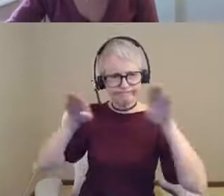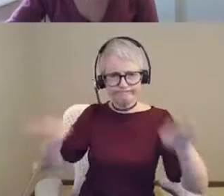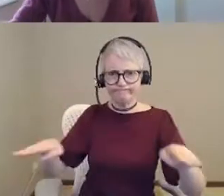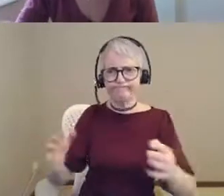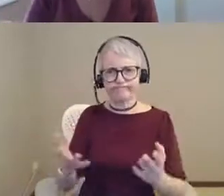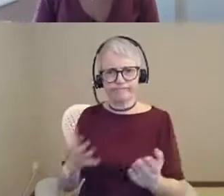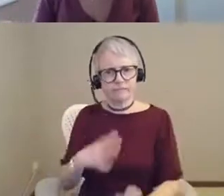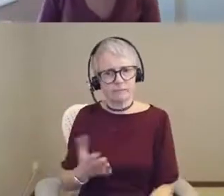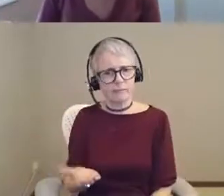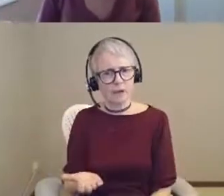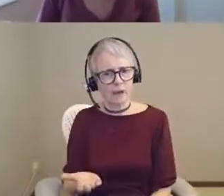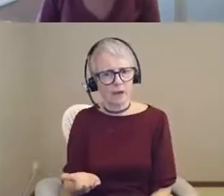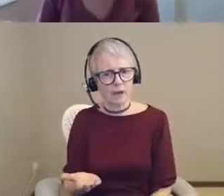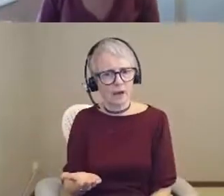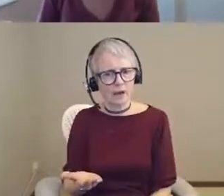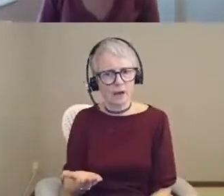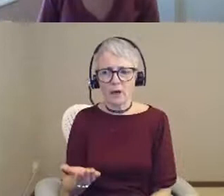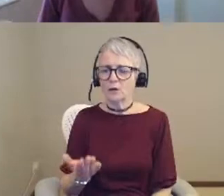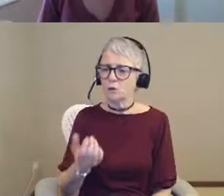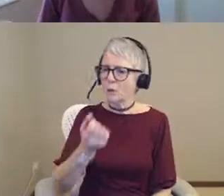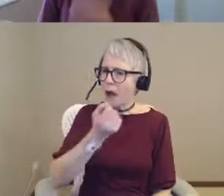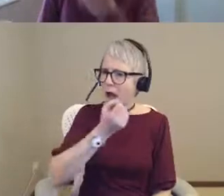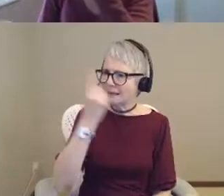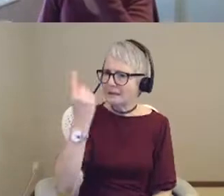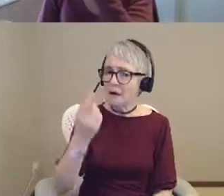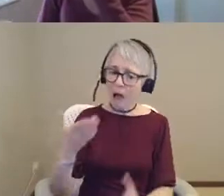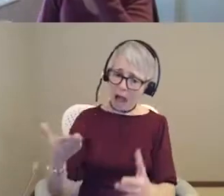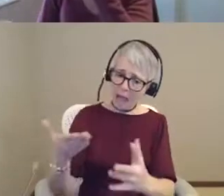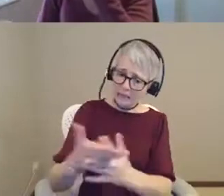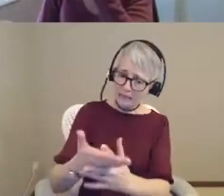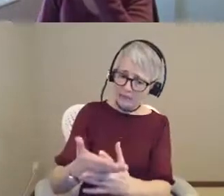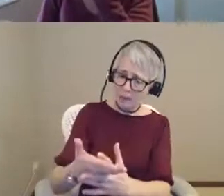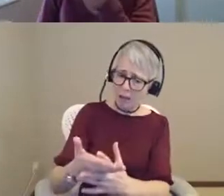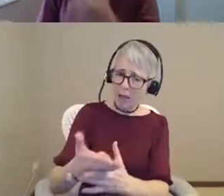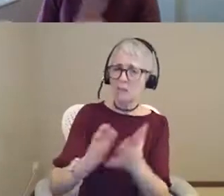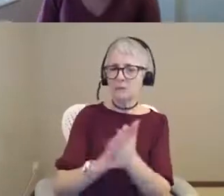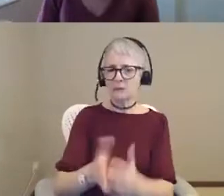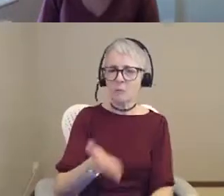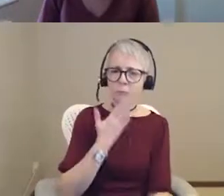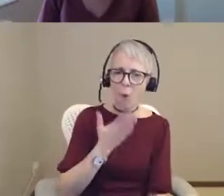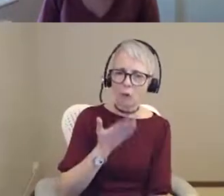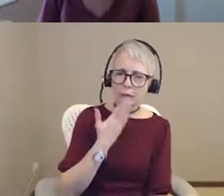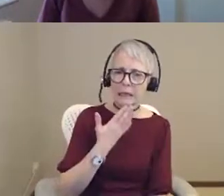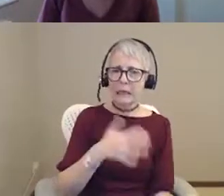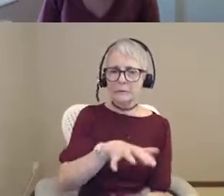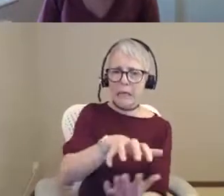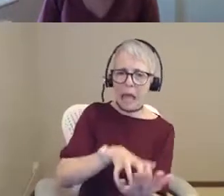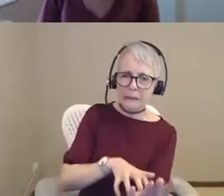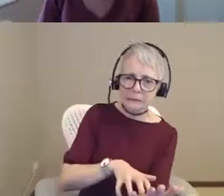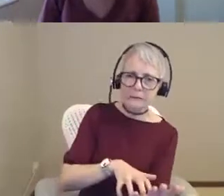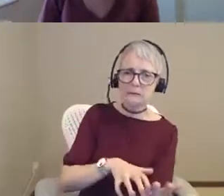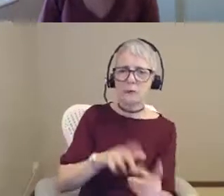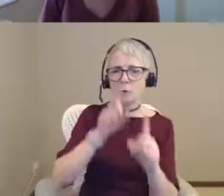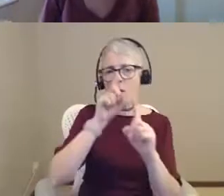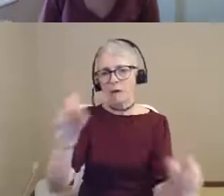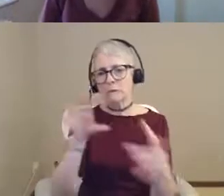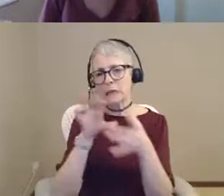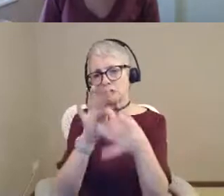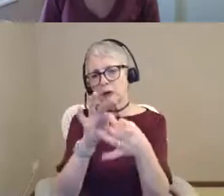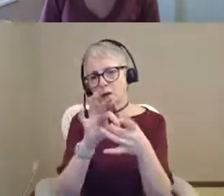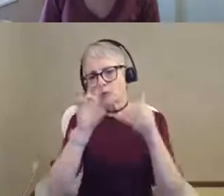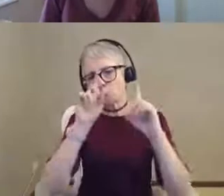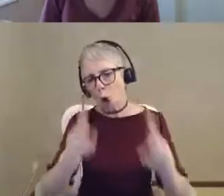this idea that if it's accessible, it has to be just boring and just text or something, and not interactive and engaging,